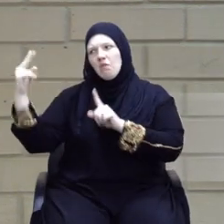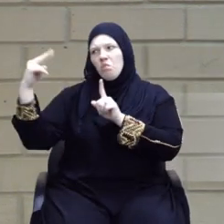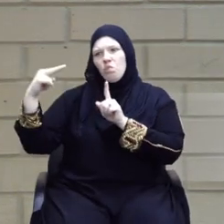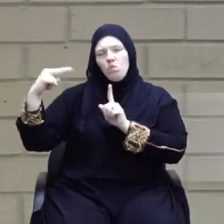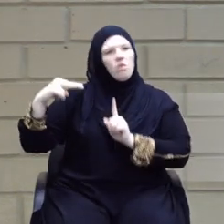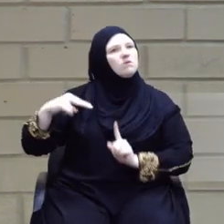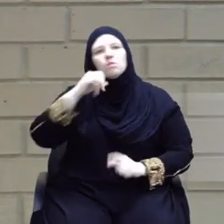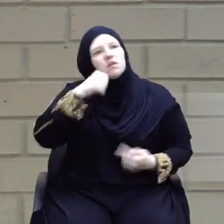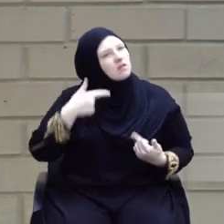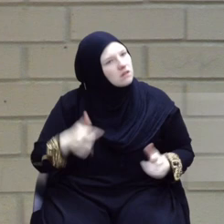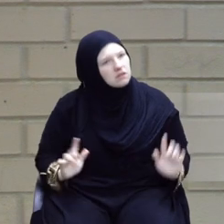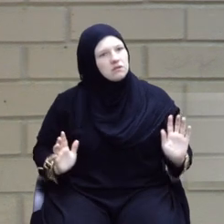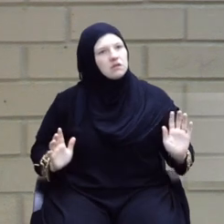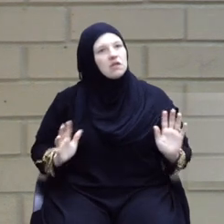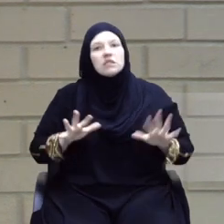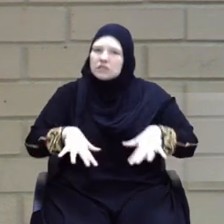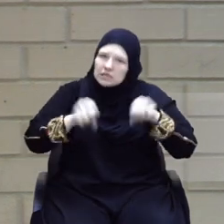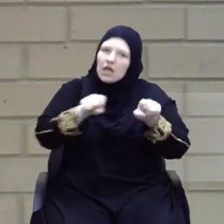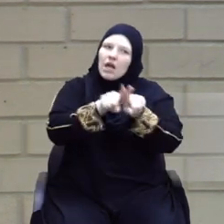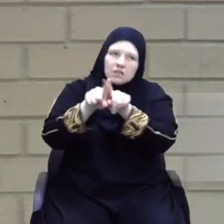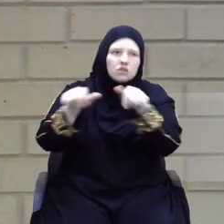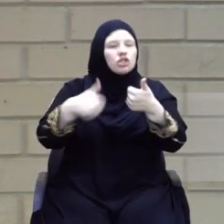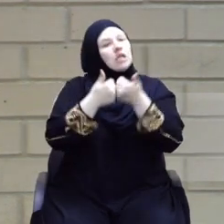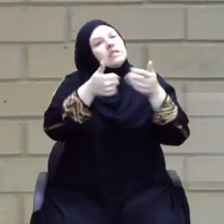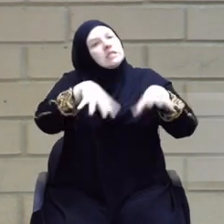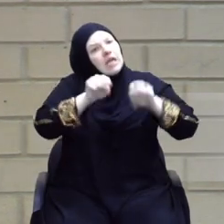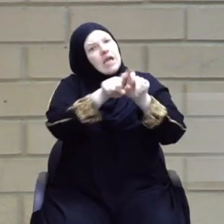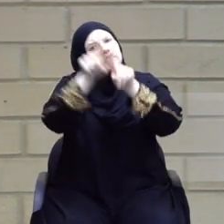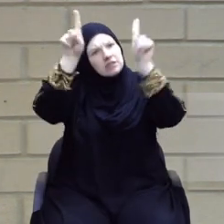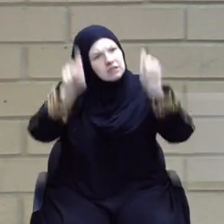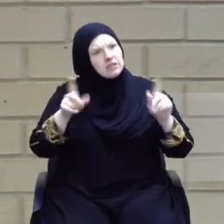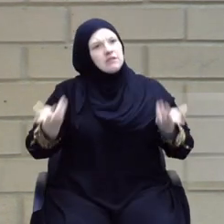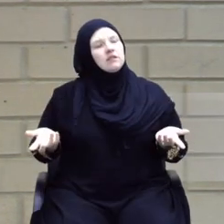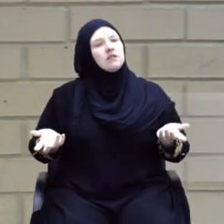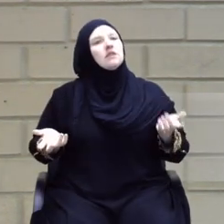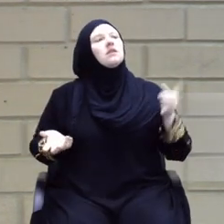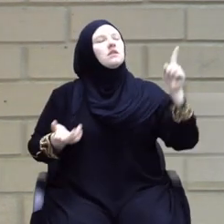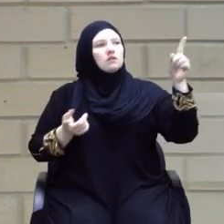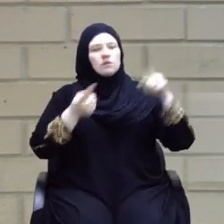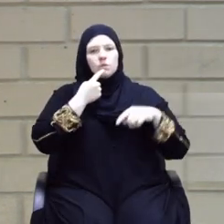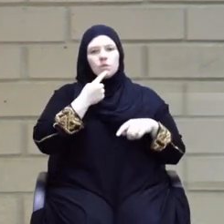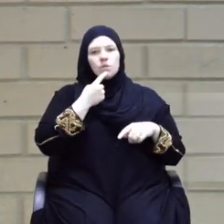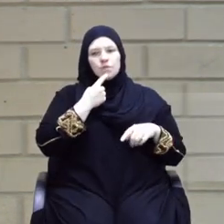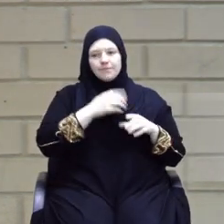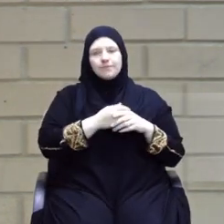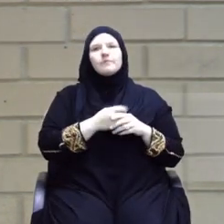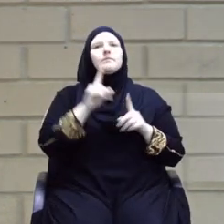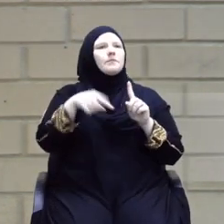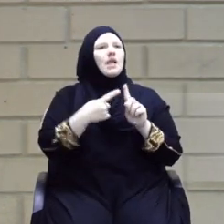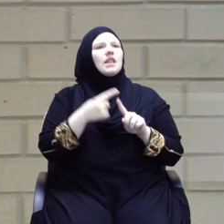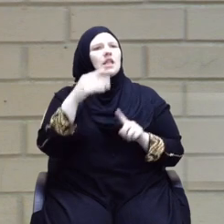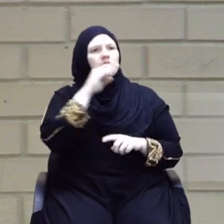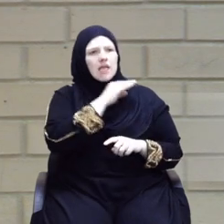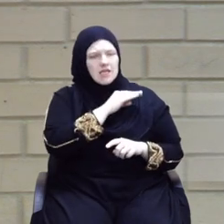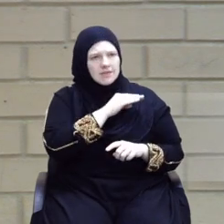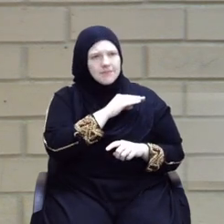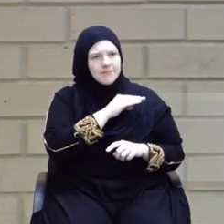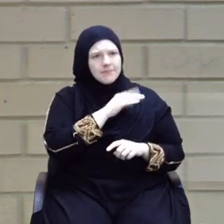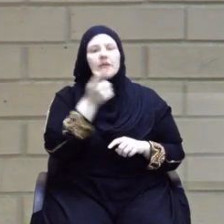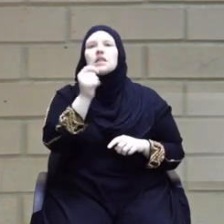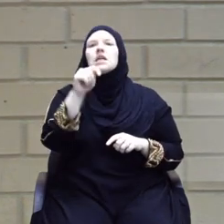wa Jal told us this in the incident of the lie. The lie that